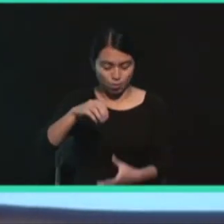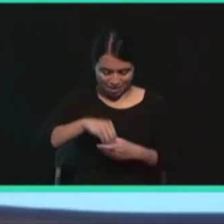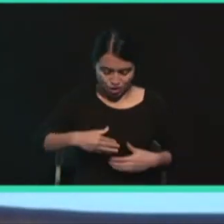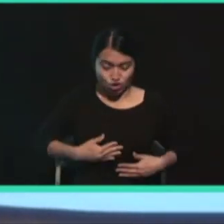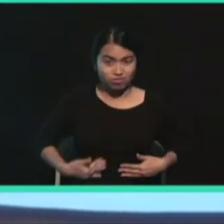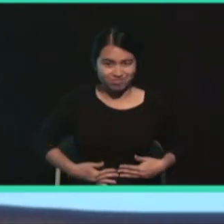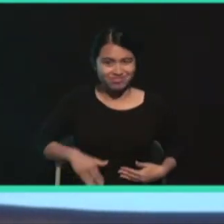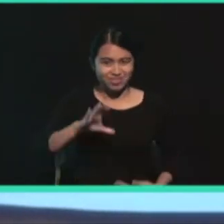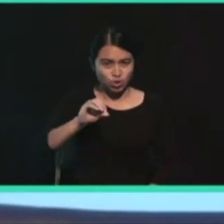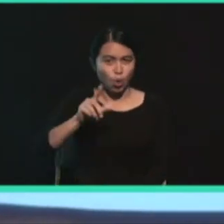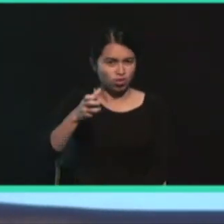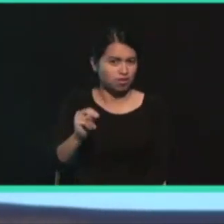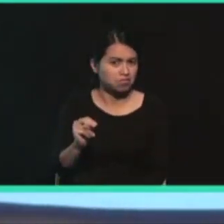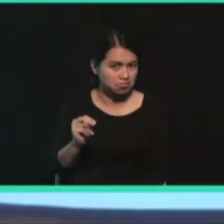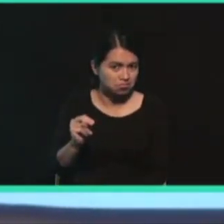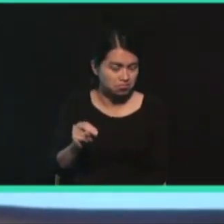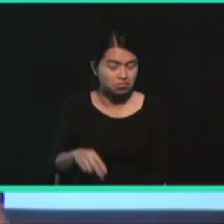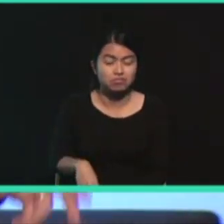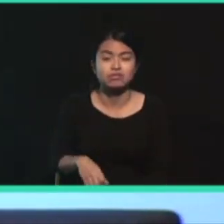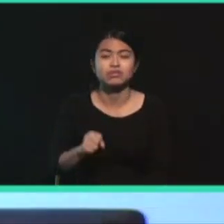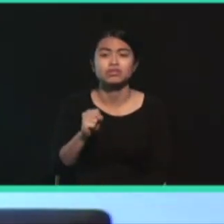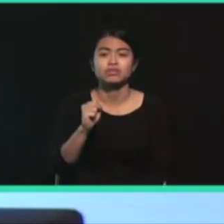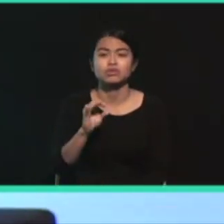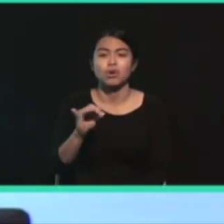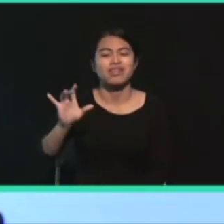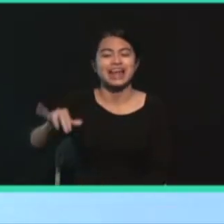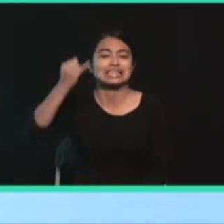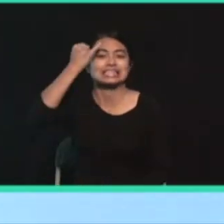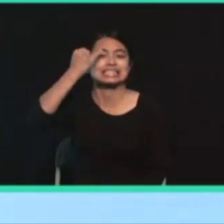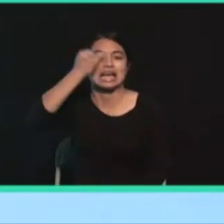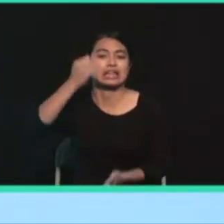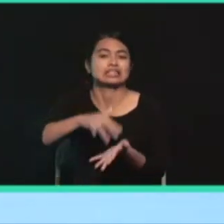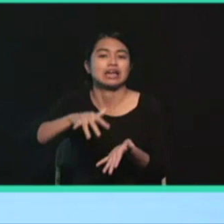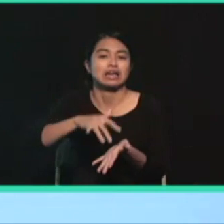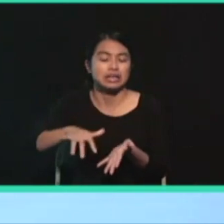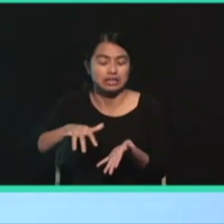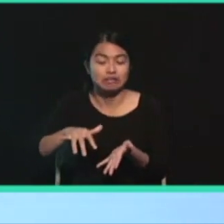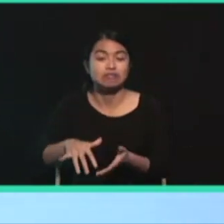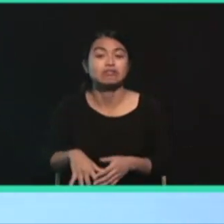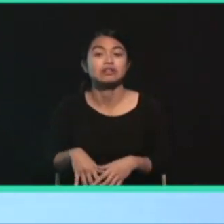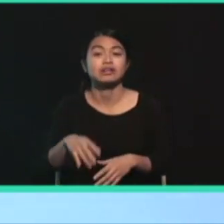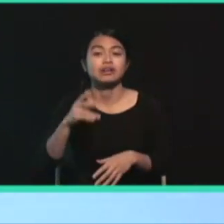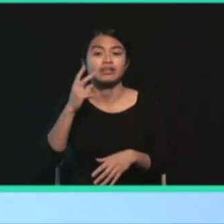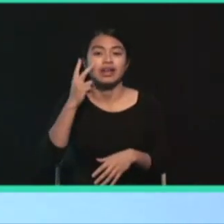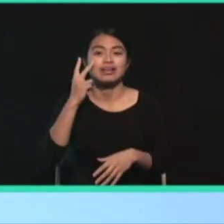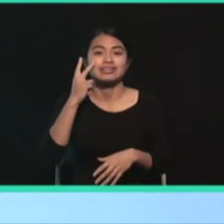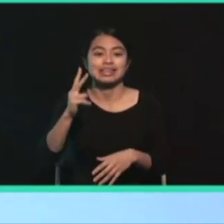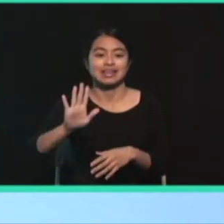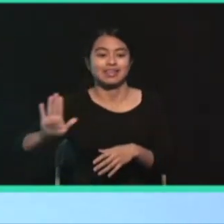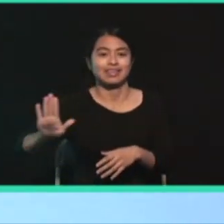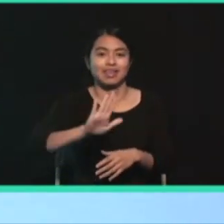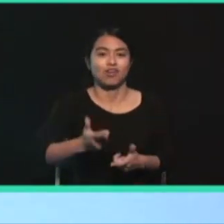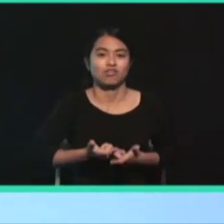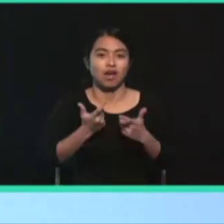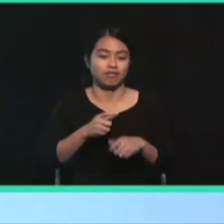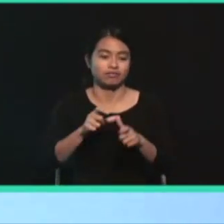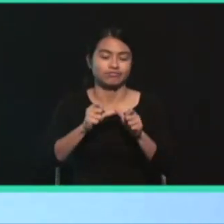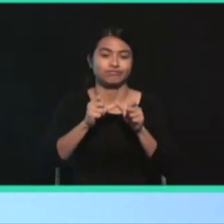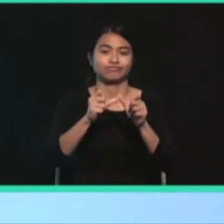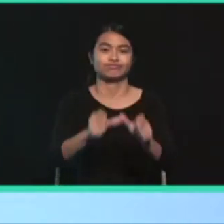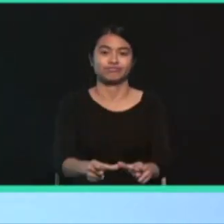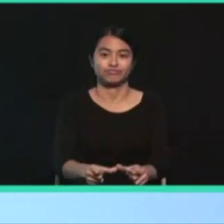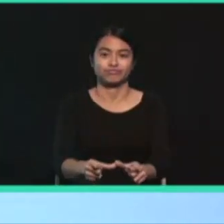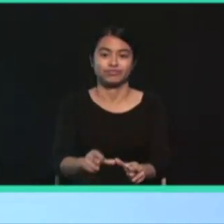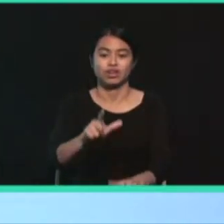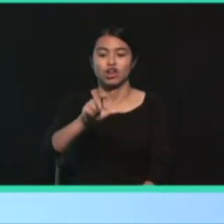study. So then this is an Italian study. They looked at extreme longevity. They looked at people that were